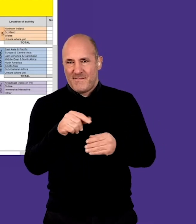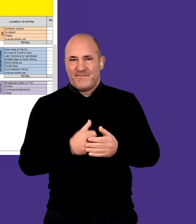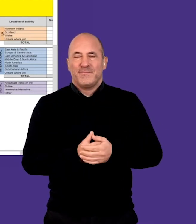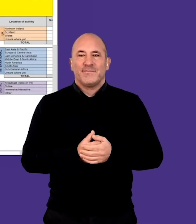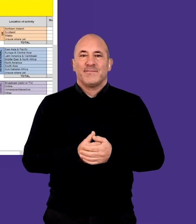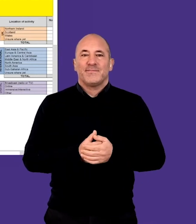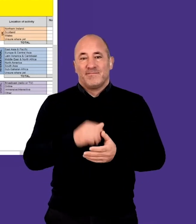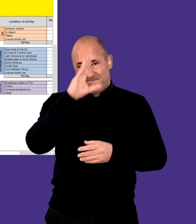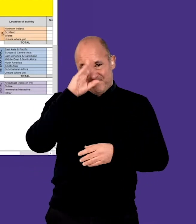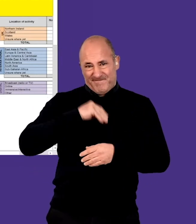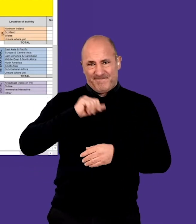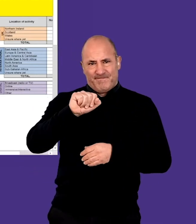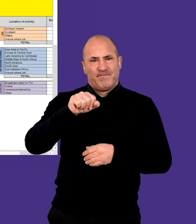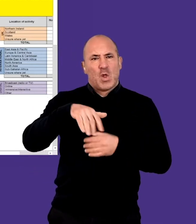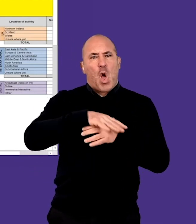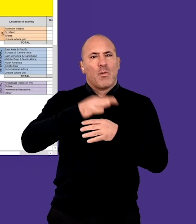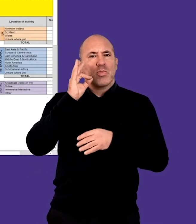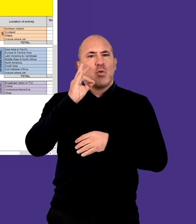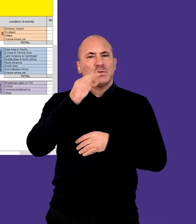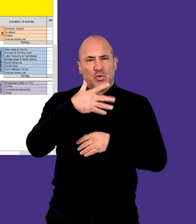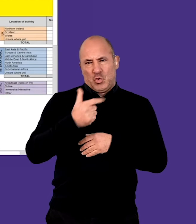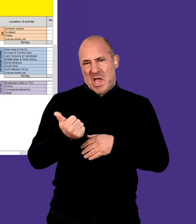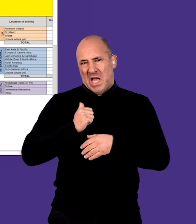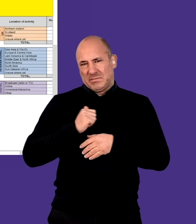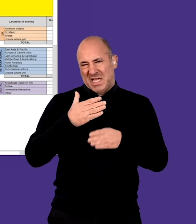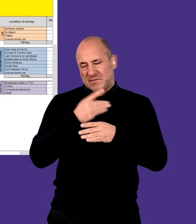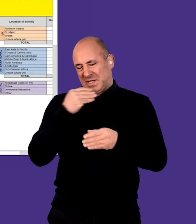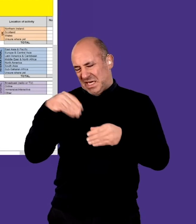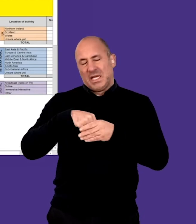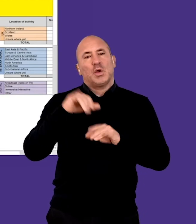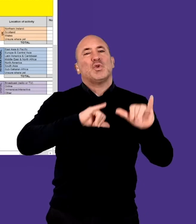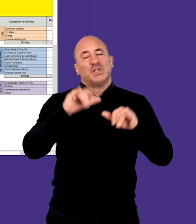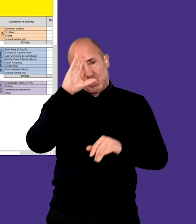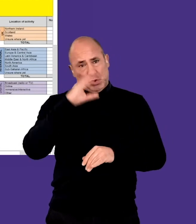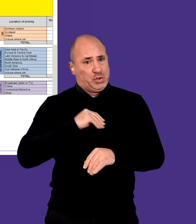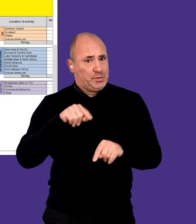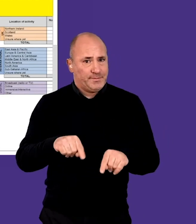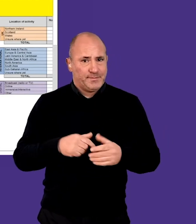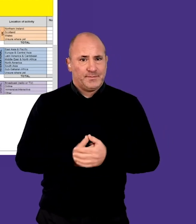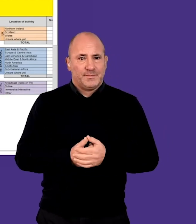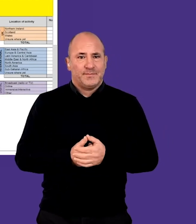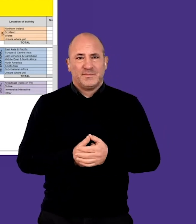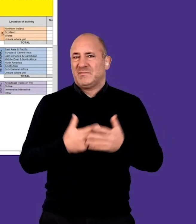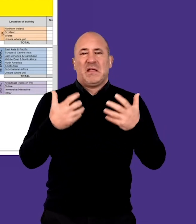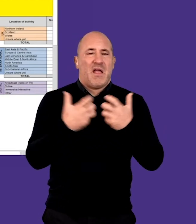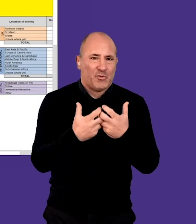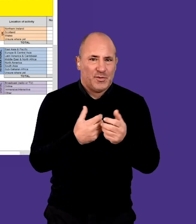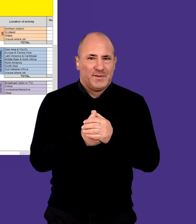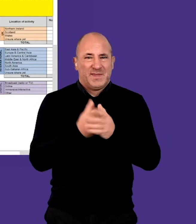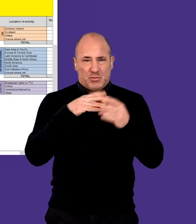investment. We'd like you to tell us which local authorities you anticipate your proposed activity will take place